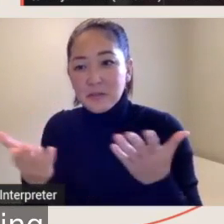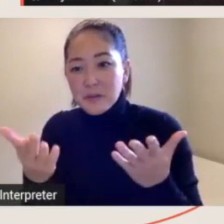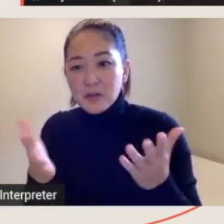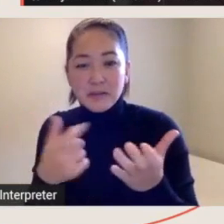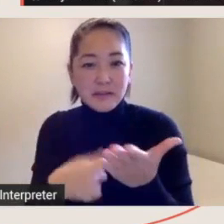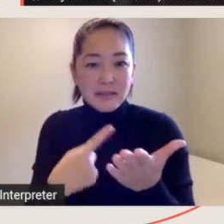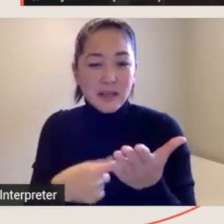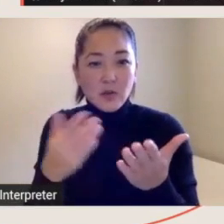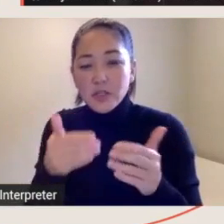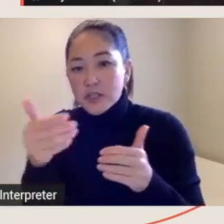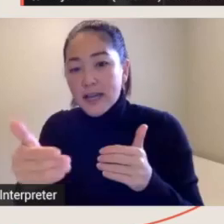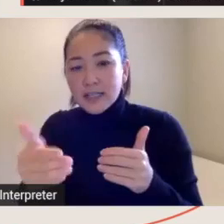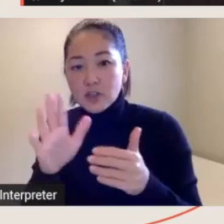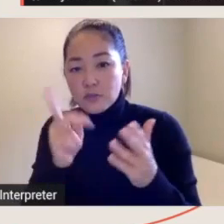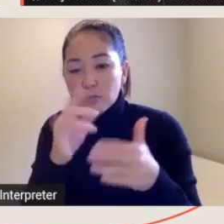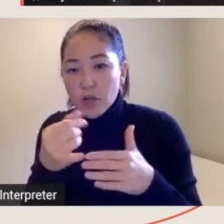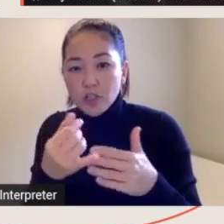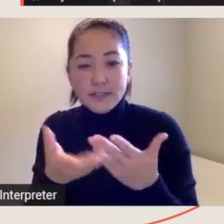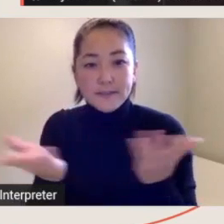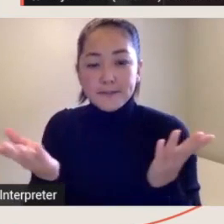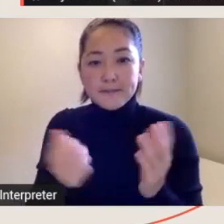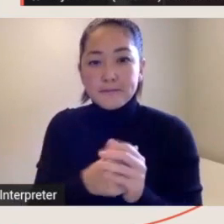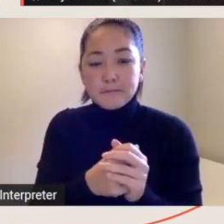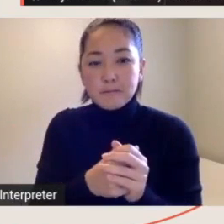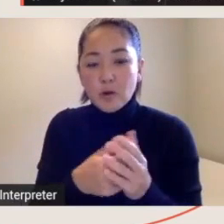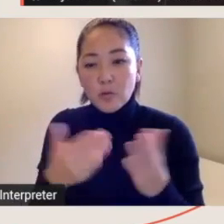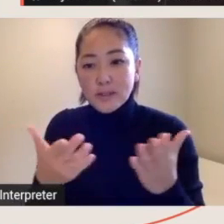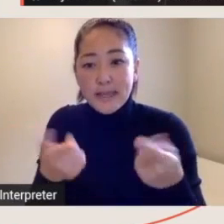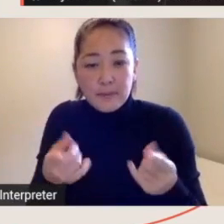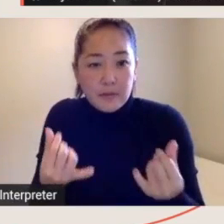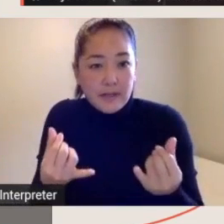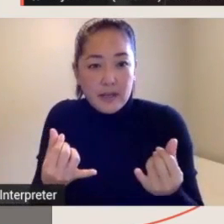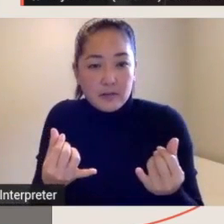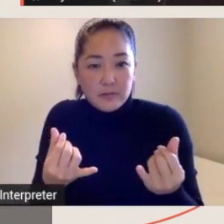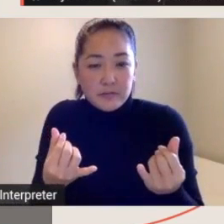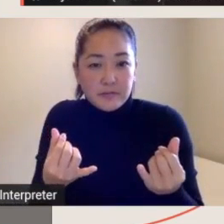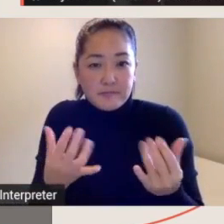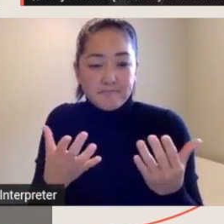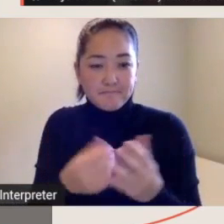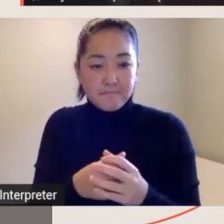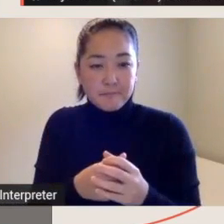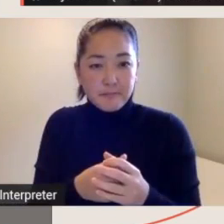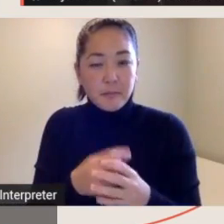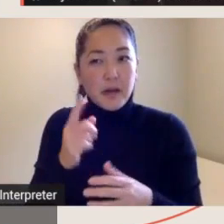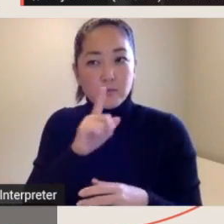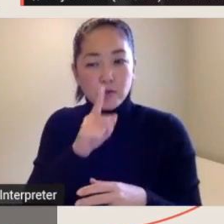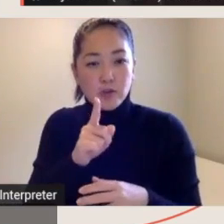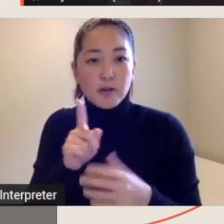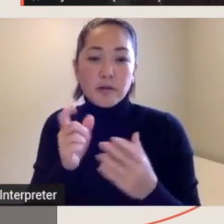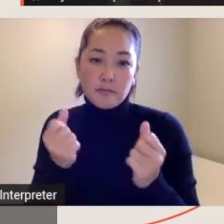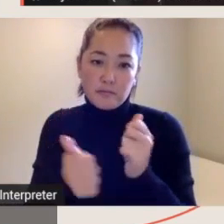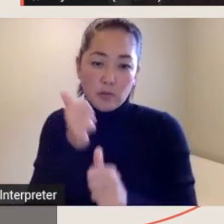on, all of you, your projects, and kind of what's in the works right now. I'm sure, you know, as with most filmmakers around the world, it's